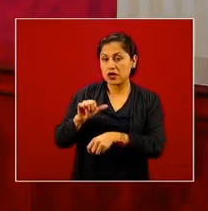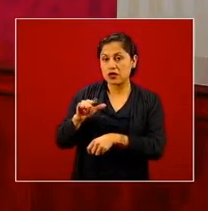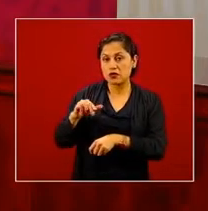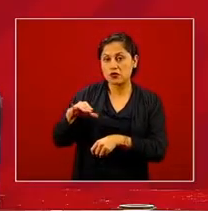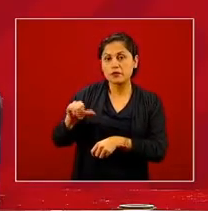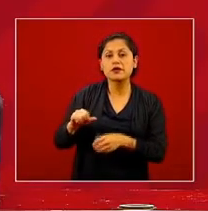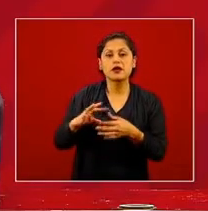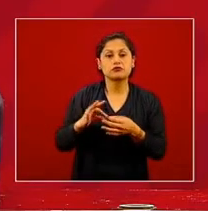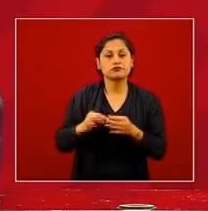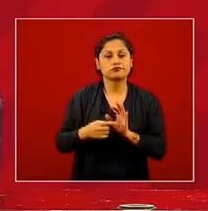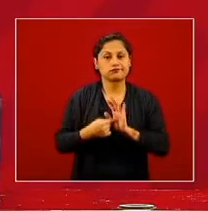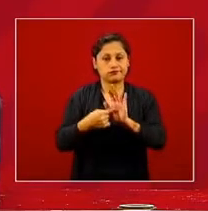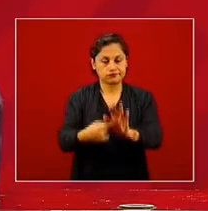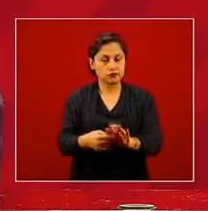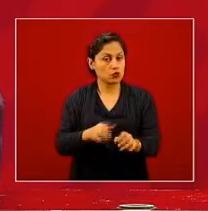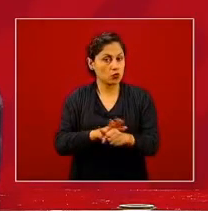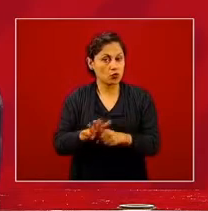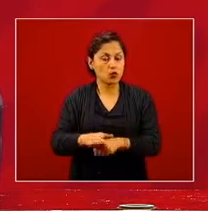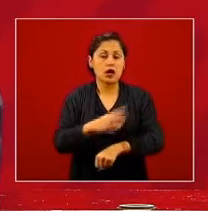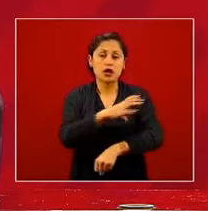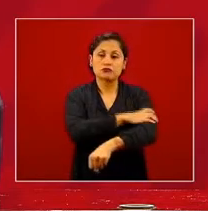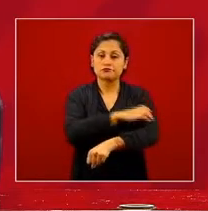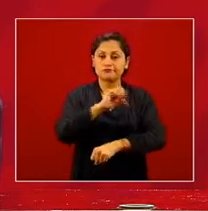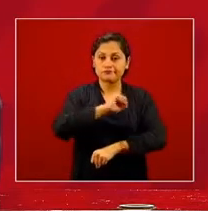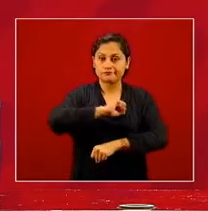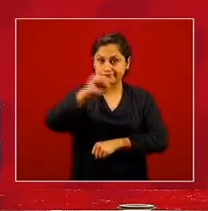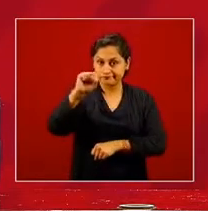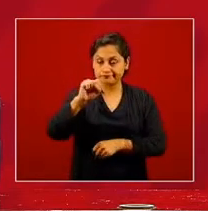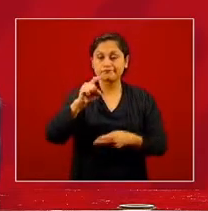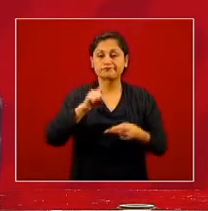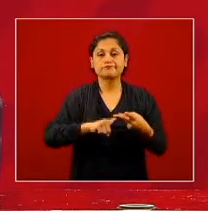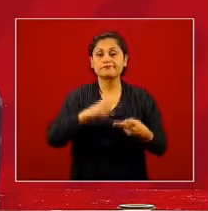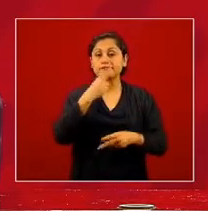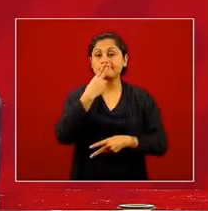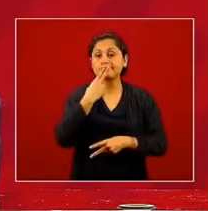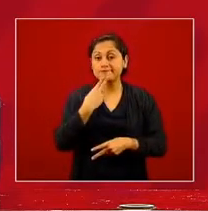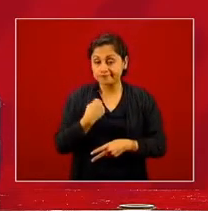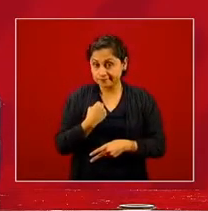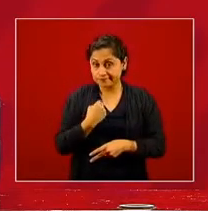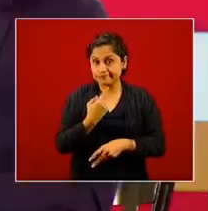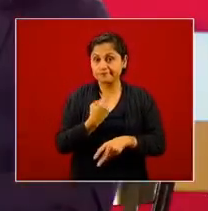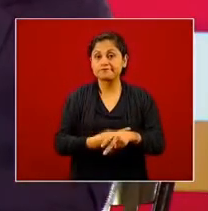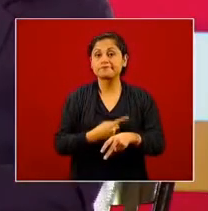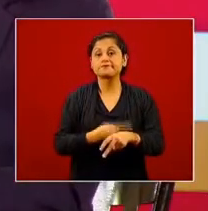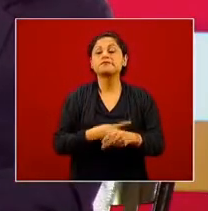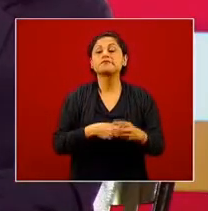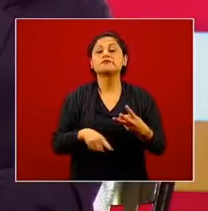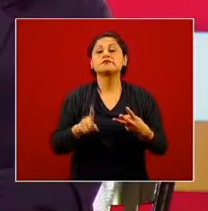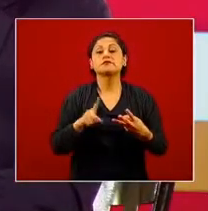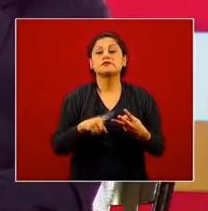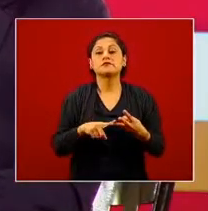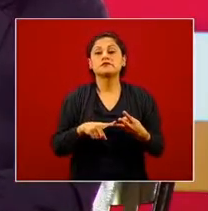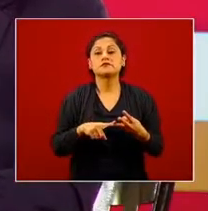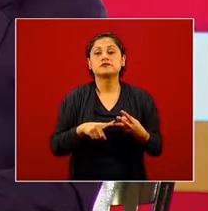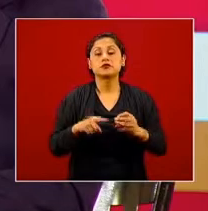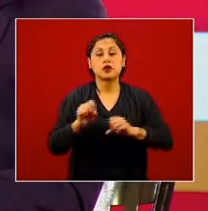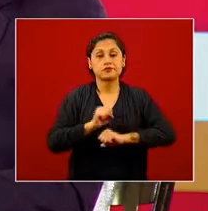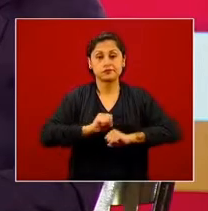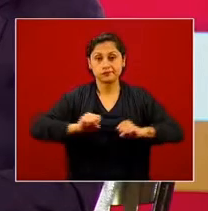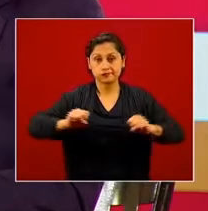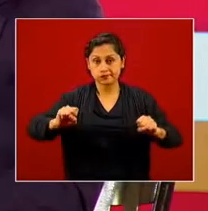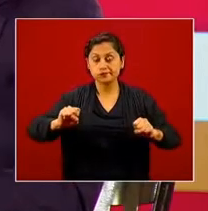critical, some health conditions, those conditions that were showed, such as hypertension,